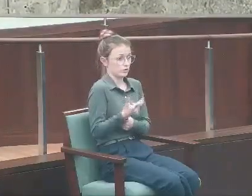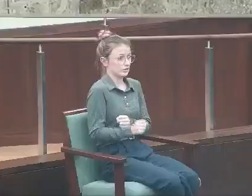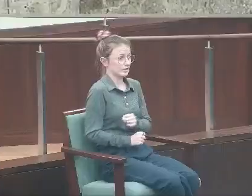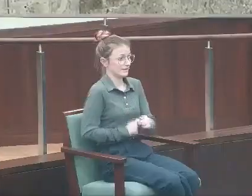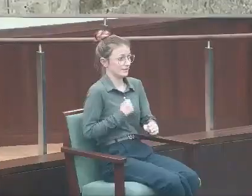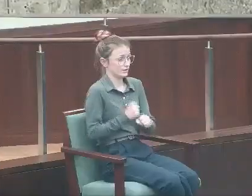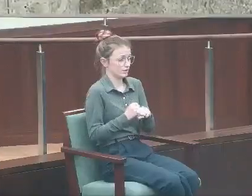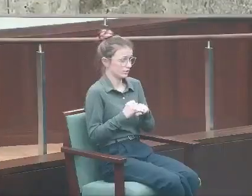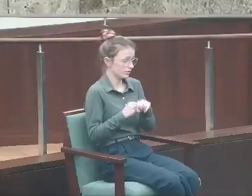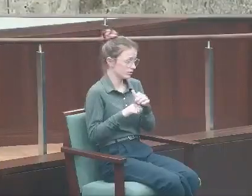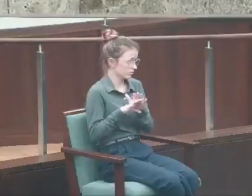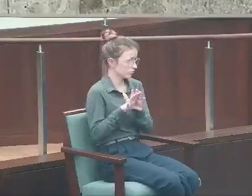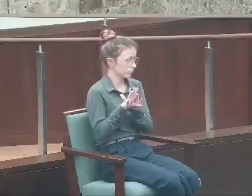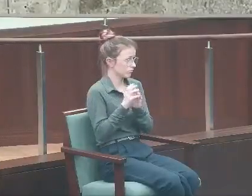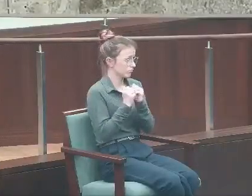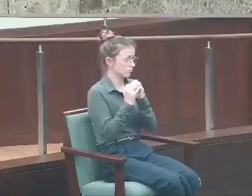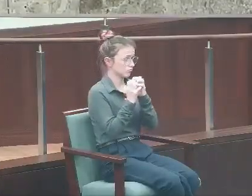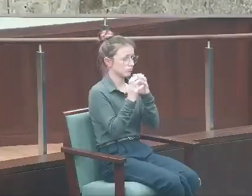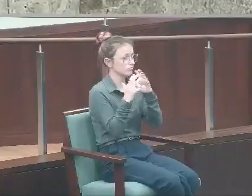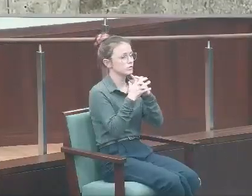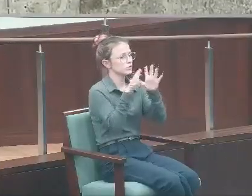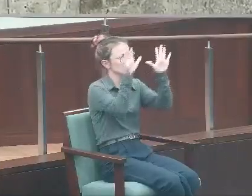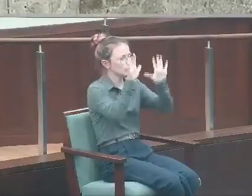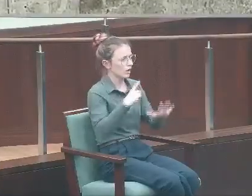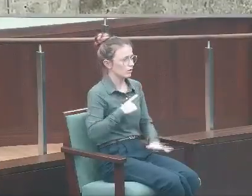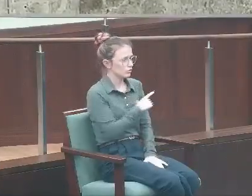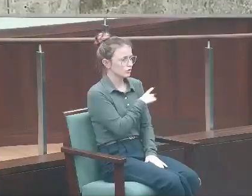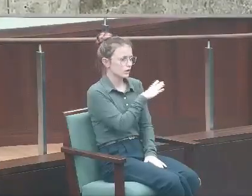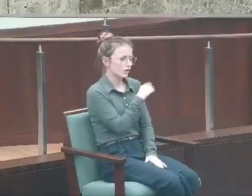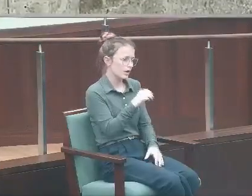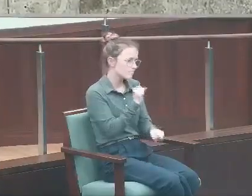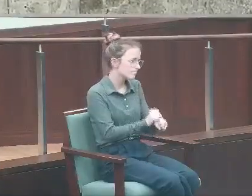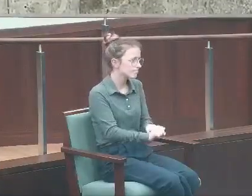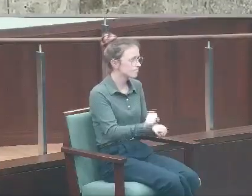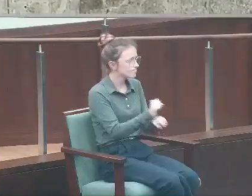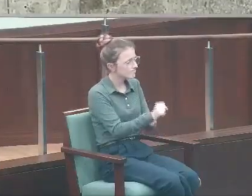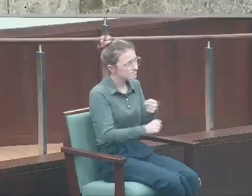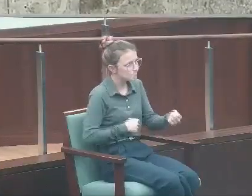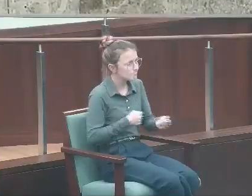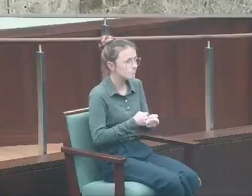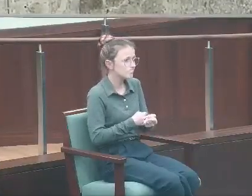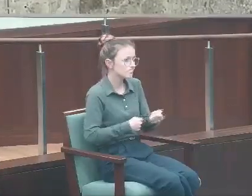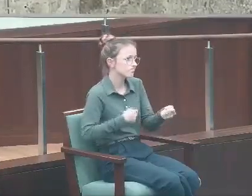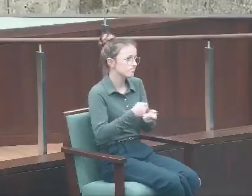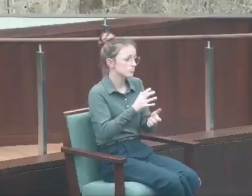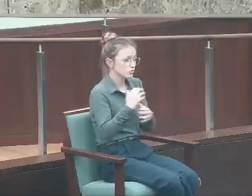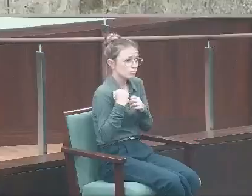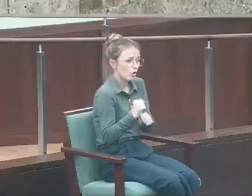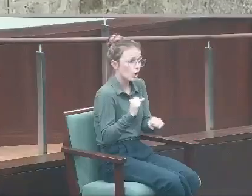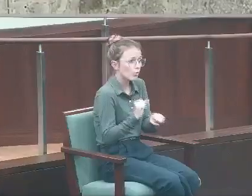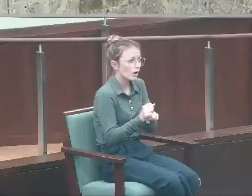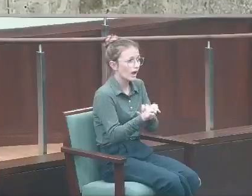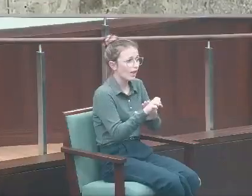an outstanding legislator and tireless advocate. His strong work ethic,